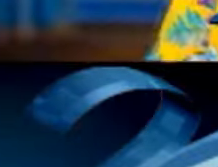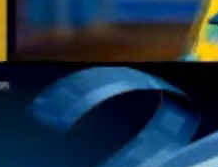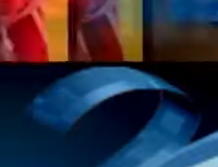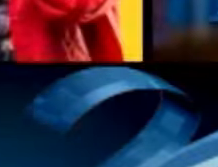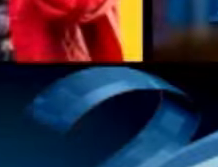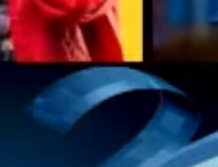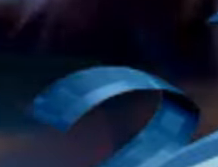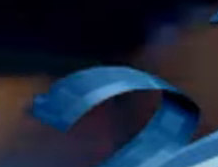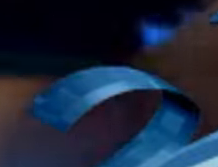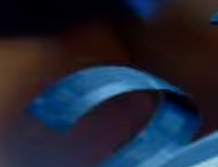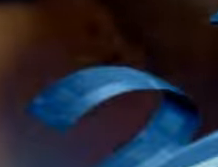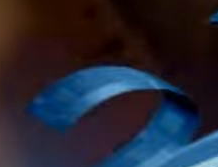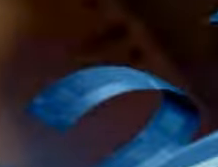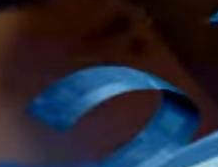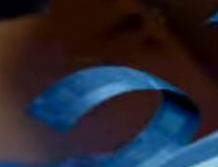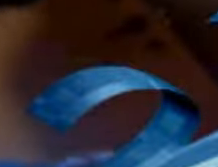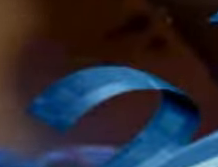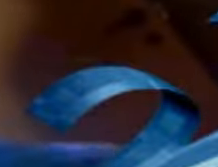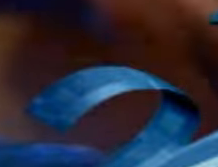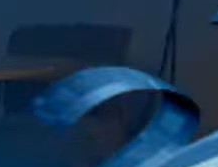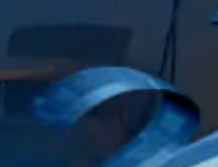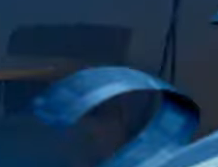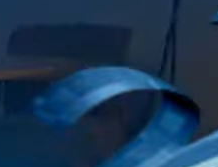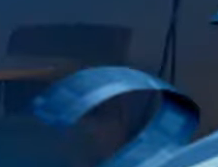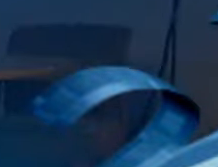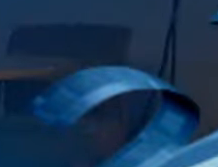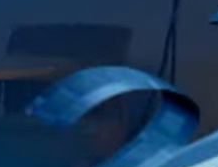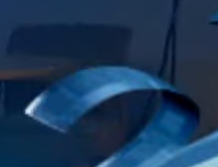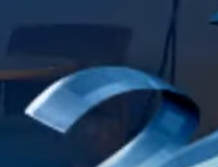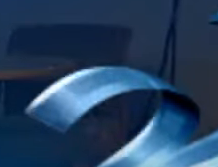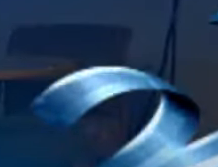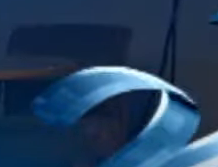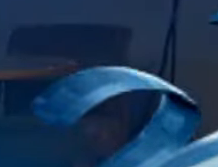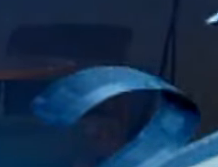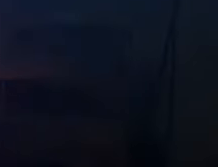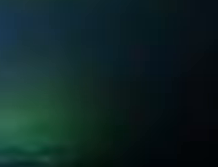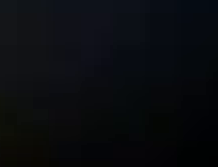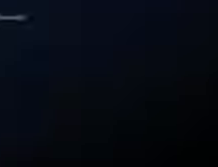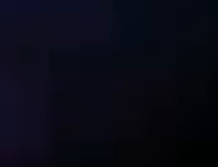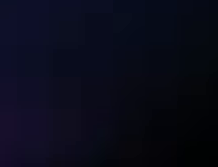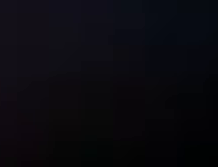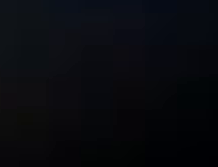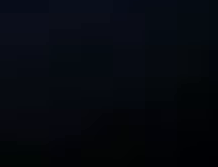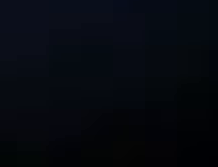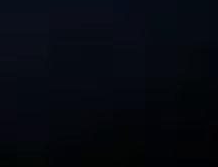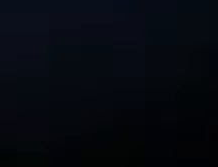on NTV. Keep it locked. Usibanduke. Take it.